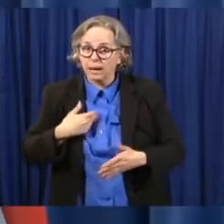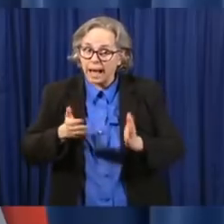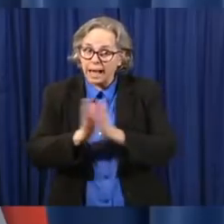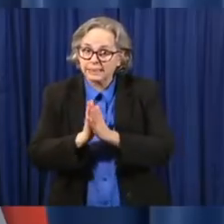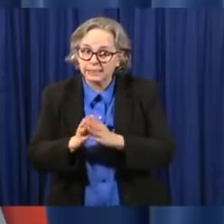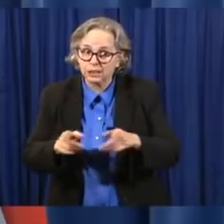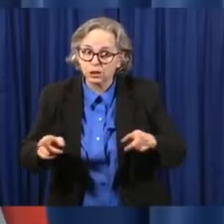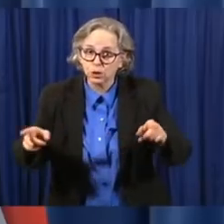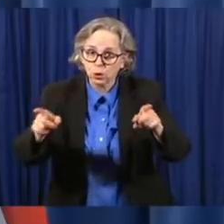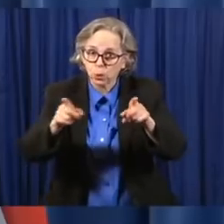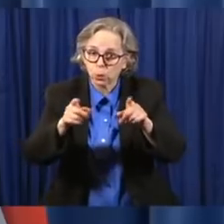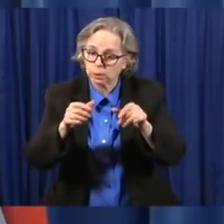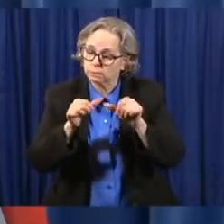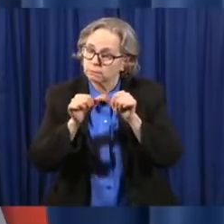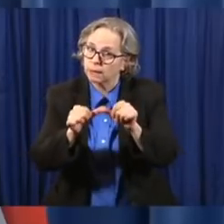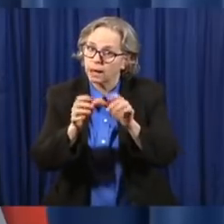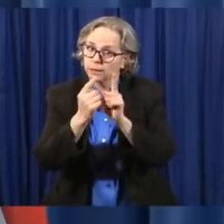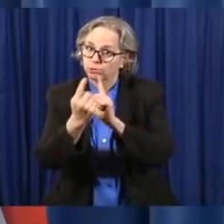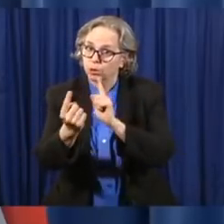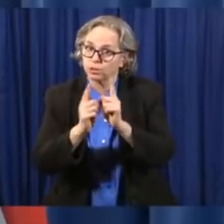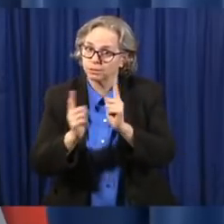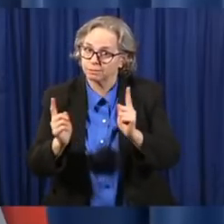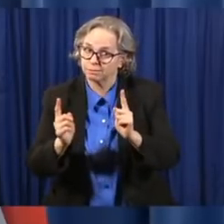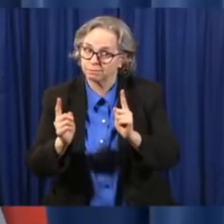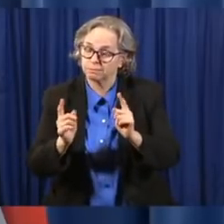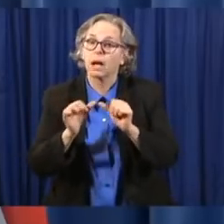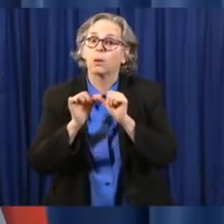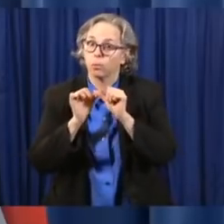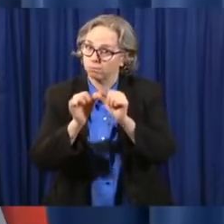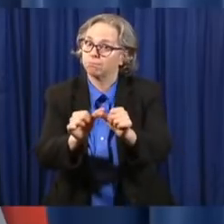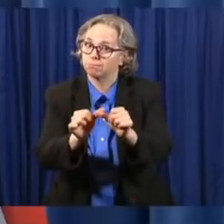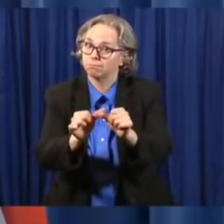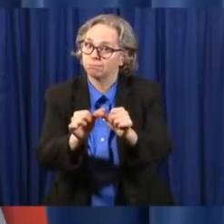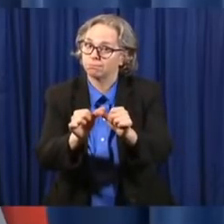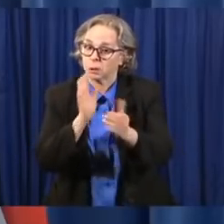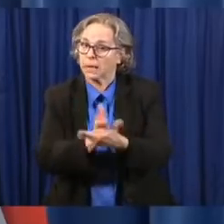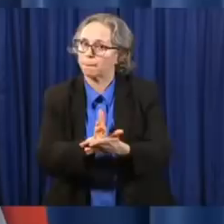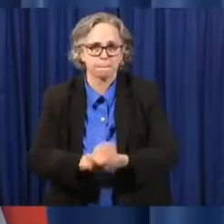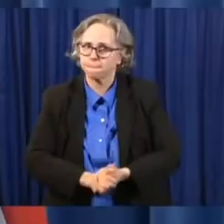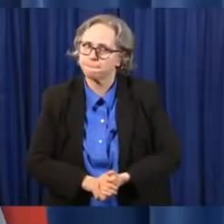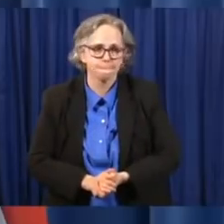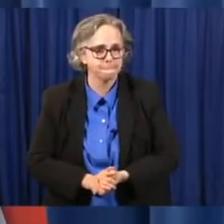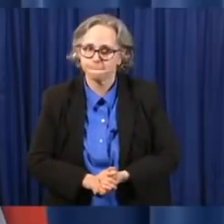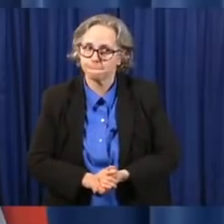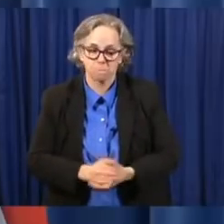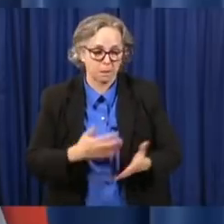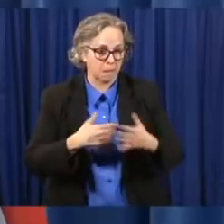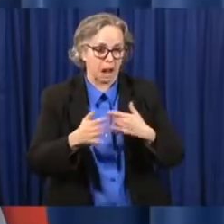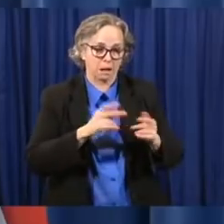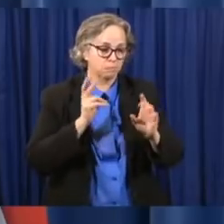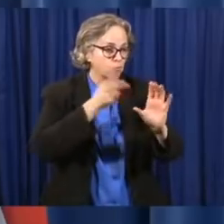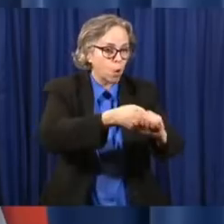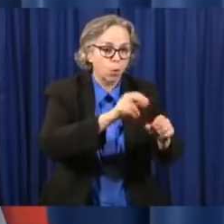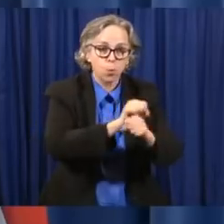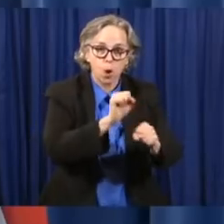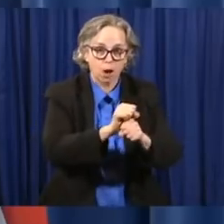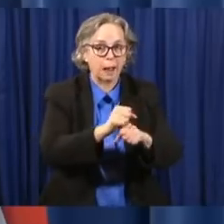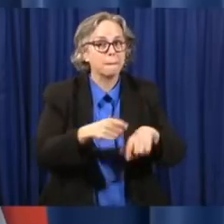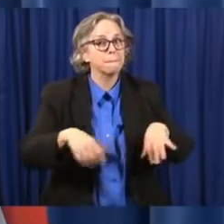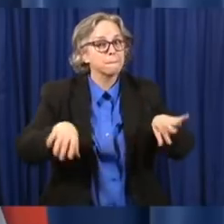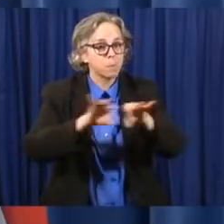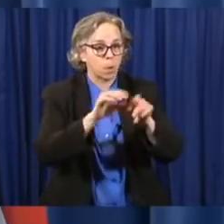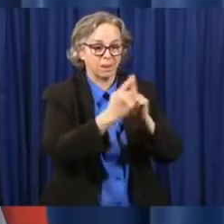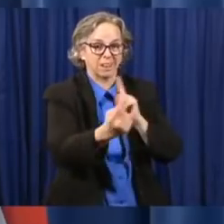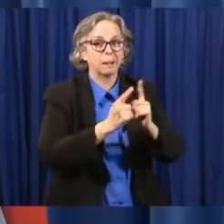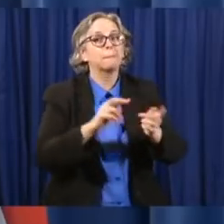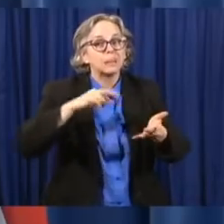That's going to be continue to be part of this. The workforce, the workplace is going to look different. Retail shops are going